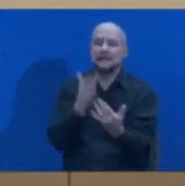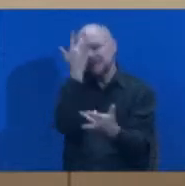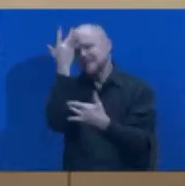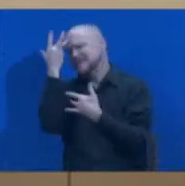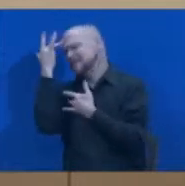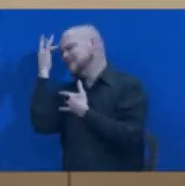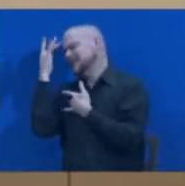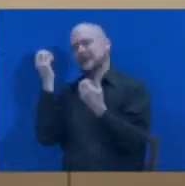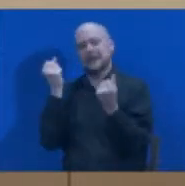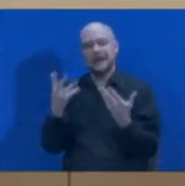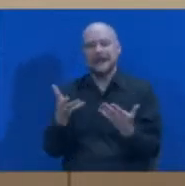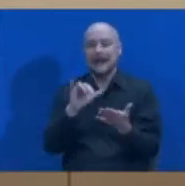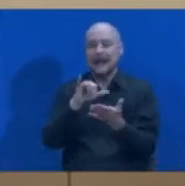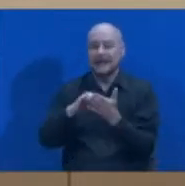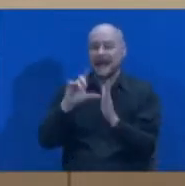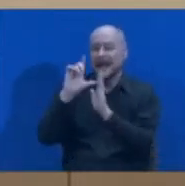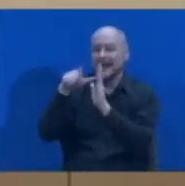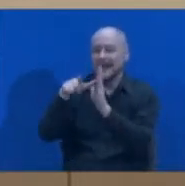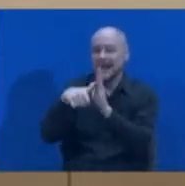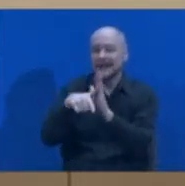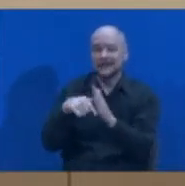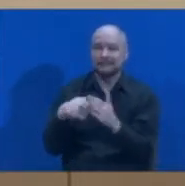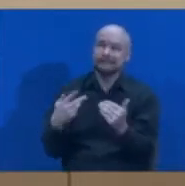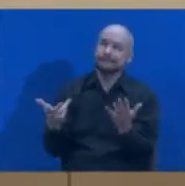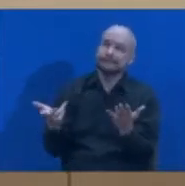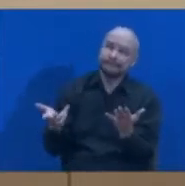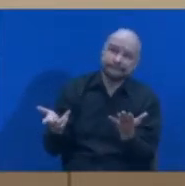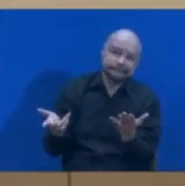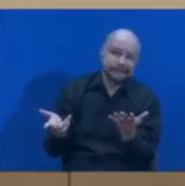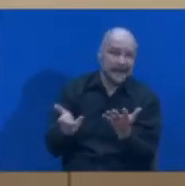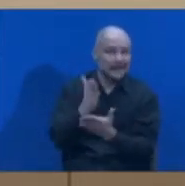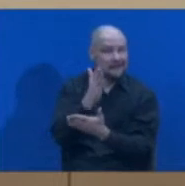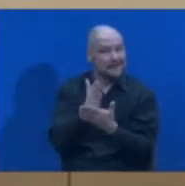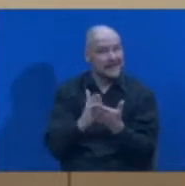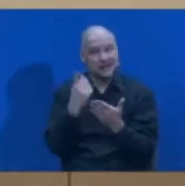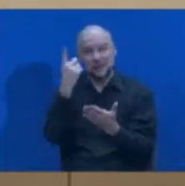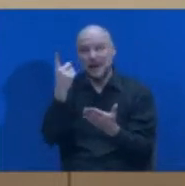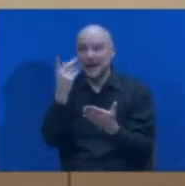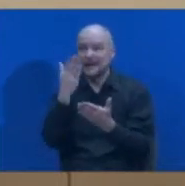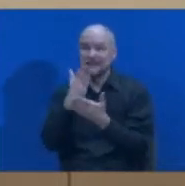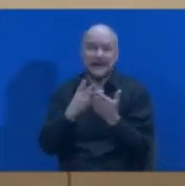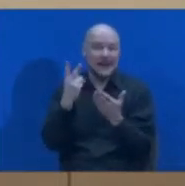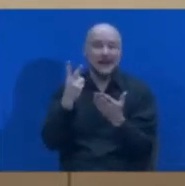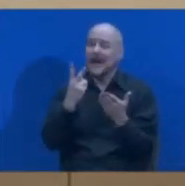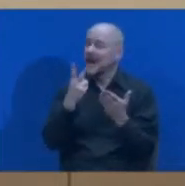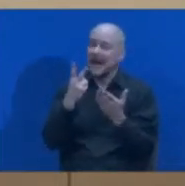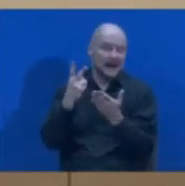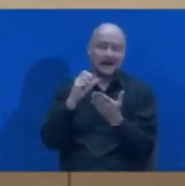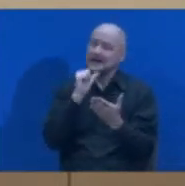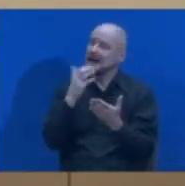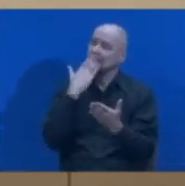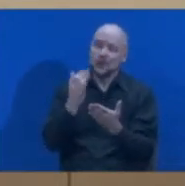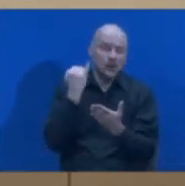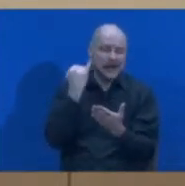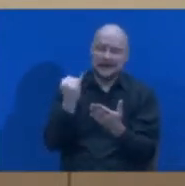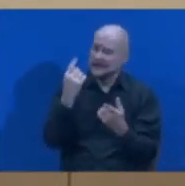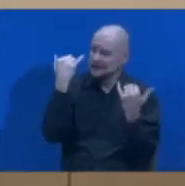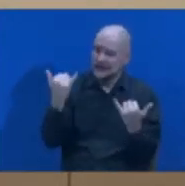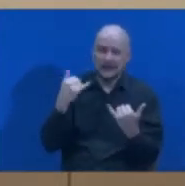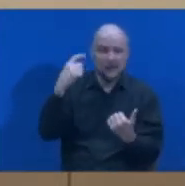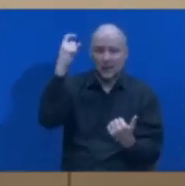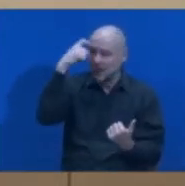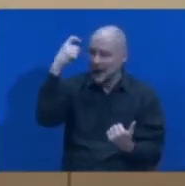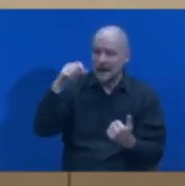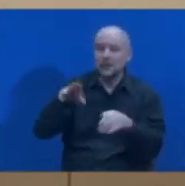up at least until the end of phase one. I agree. I don't think that's a good idea. I think